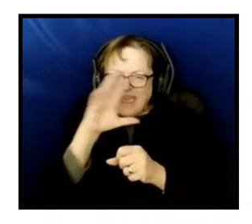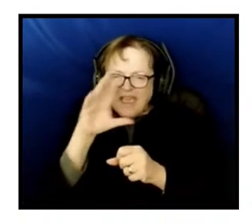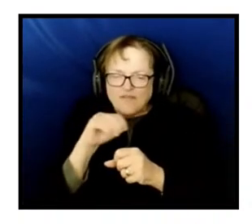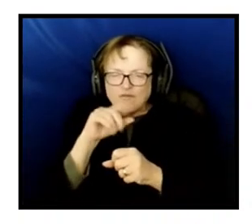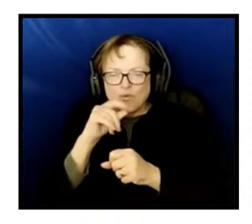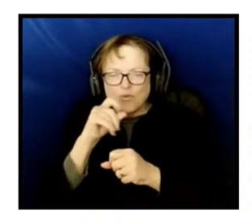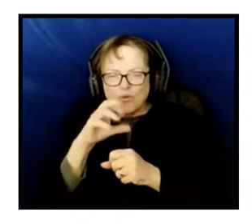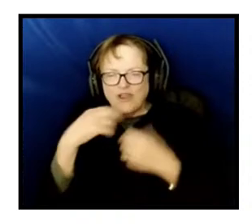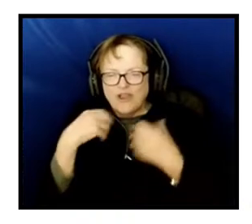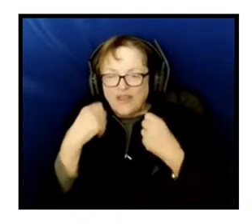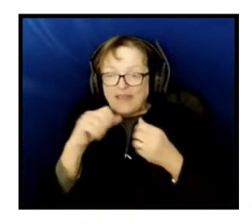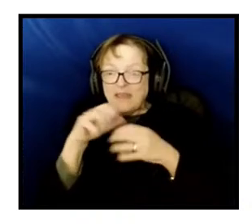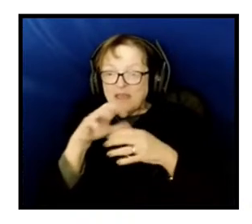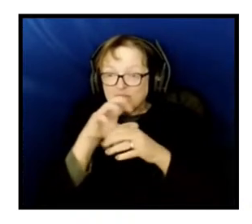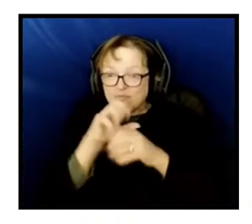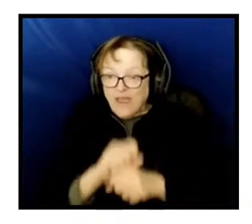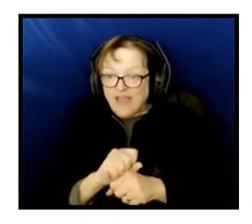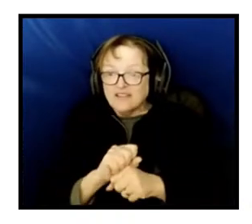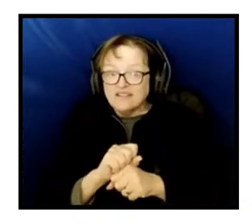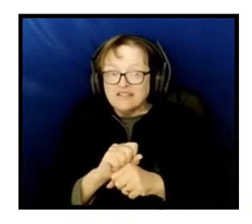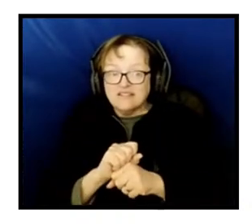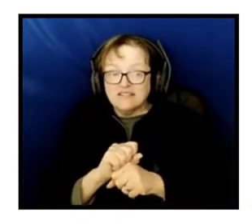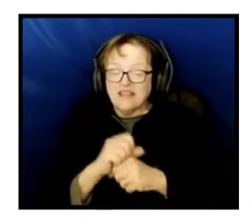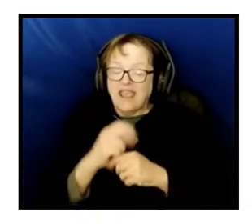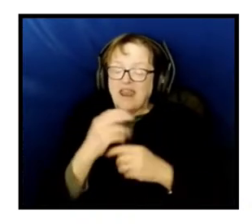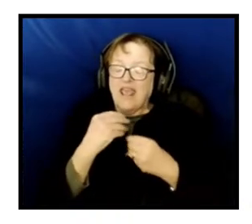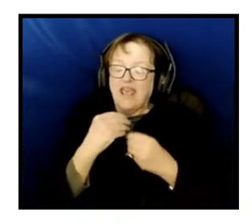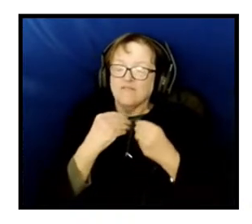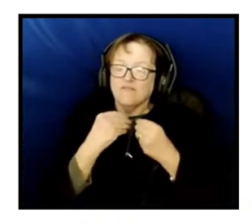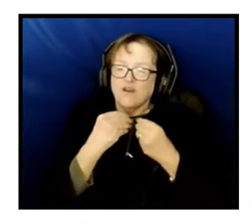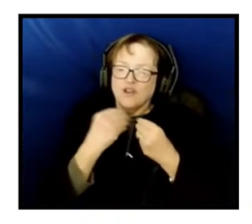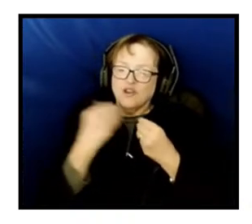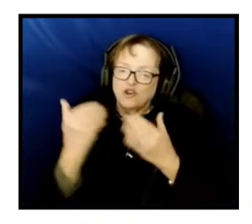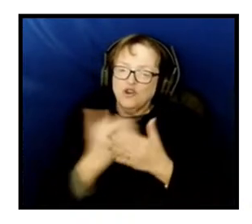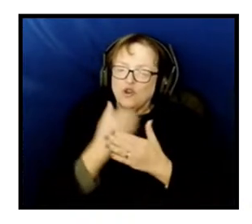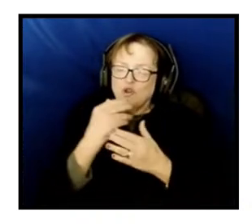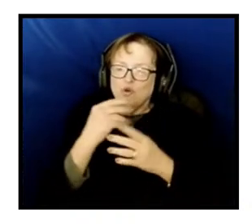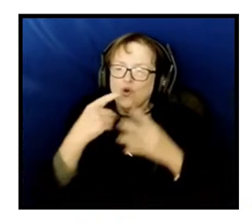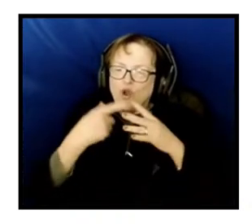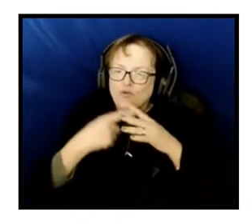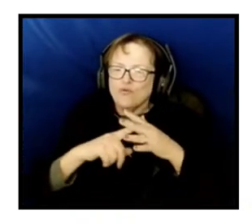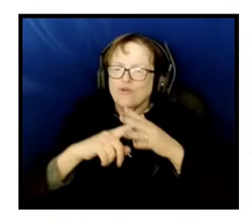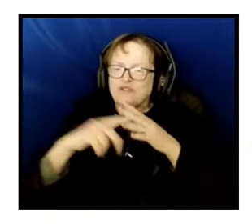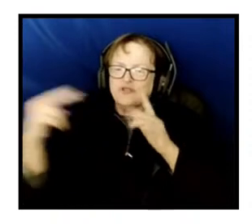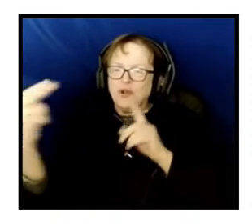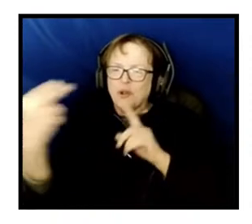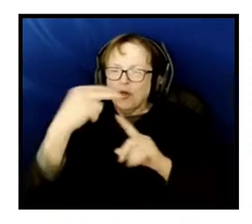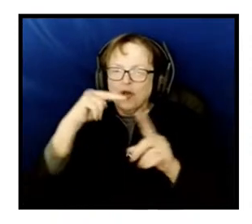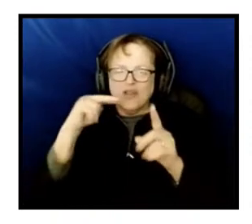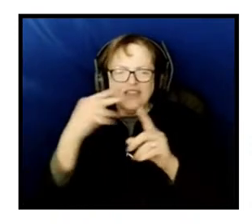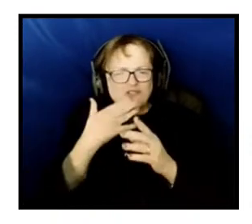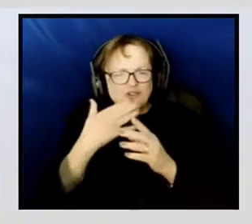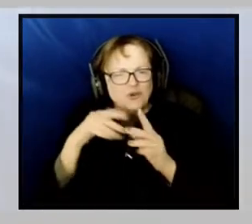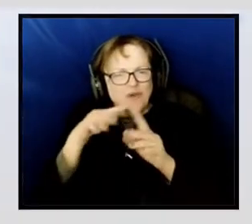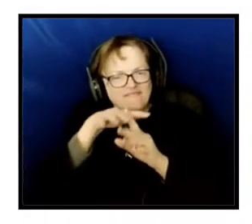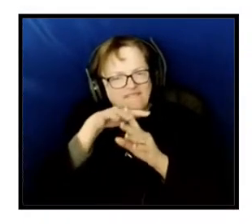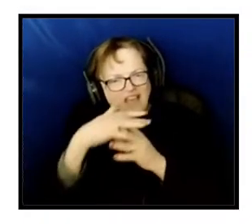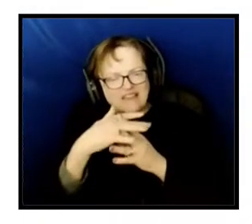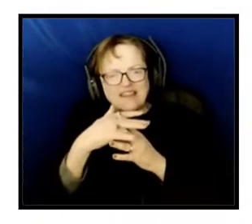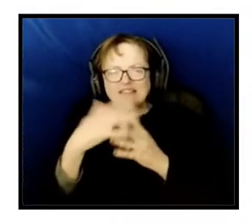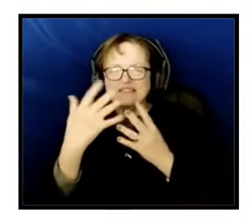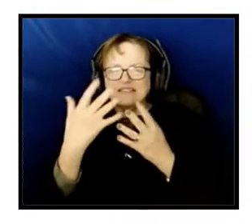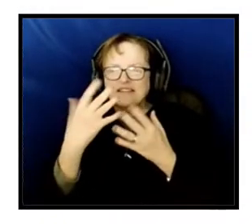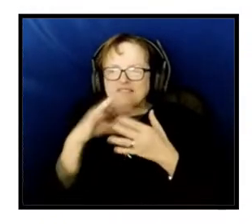practices and giving us an intergenerational look at our shared spirituality. It's great to get more context around projects and,